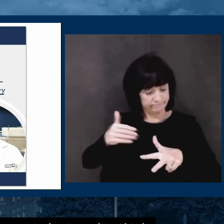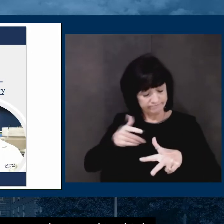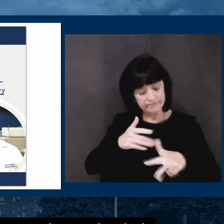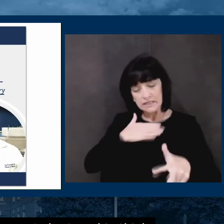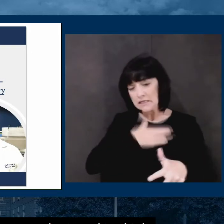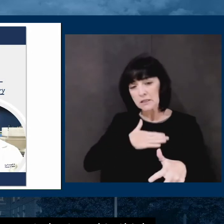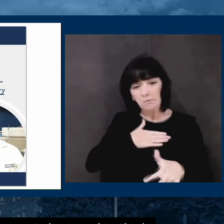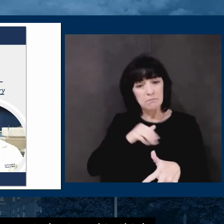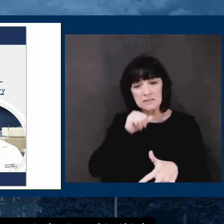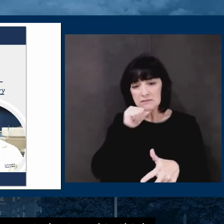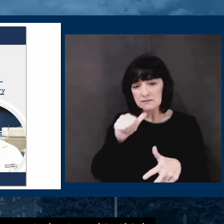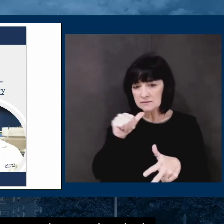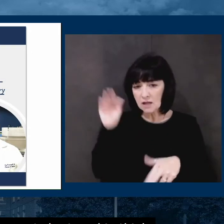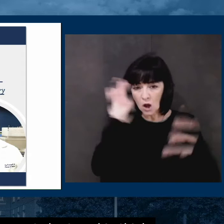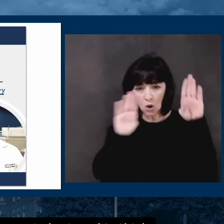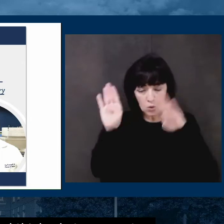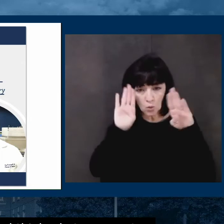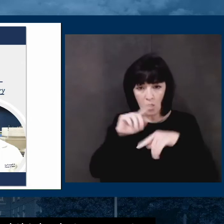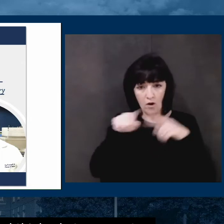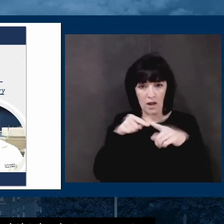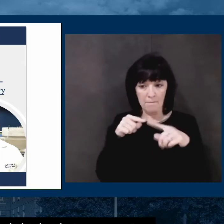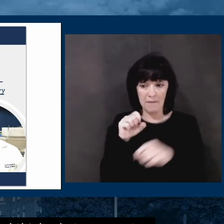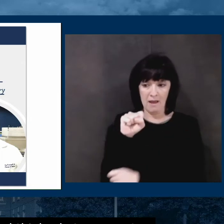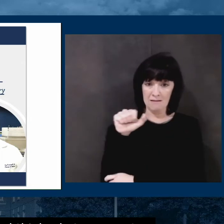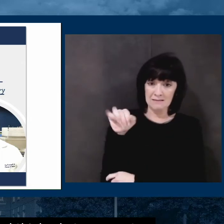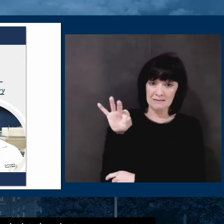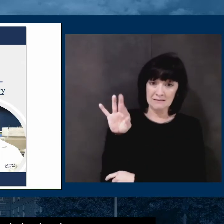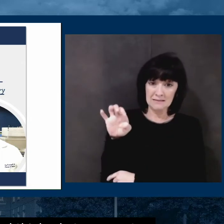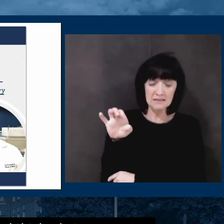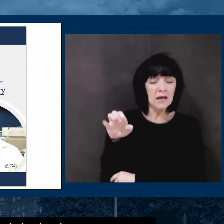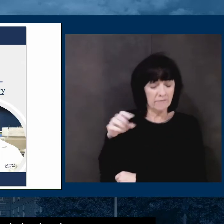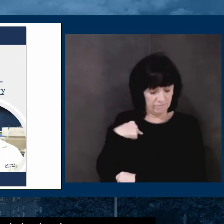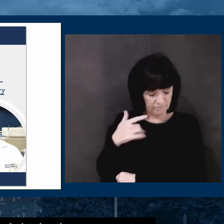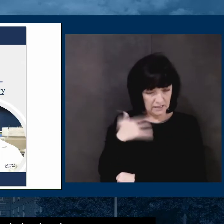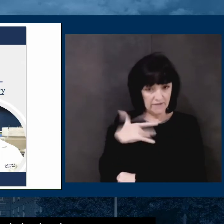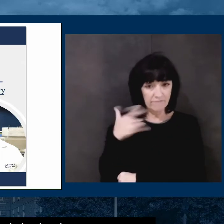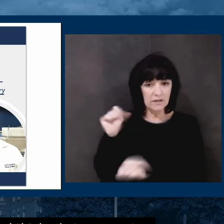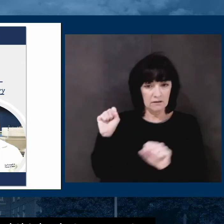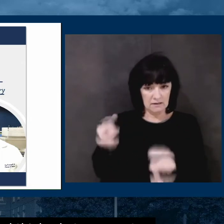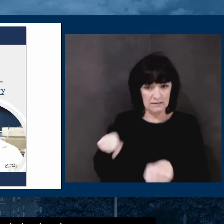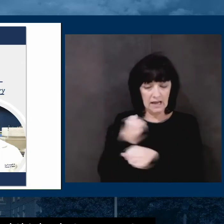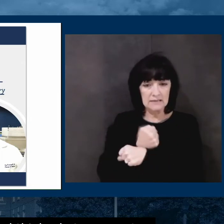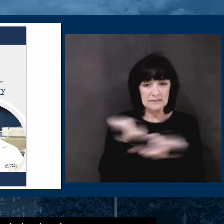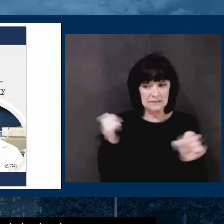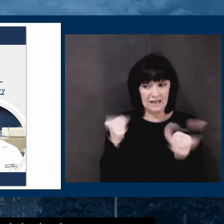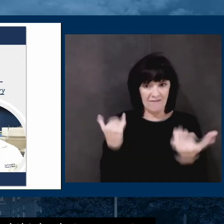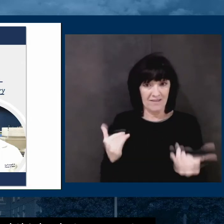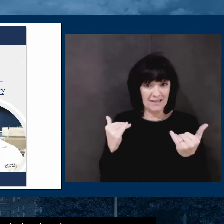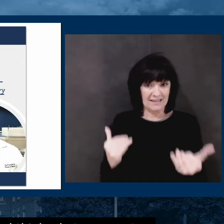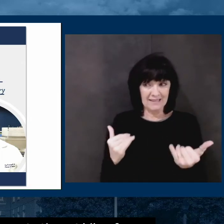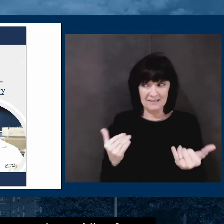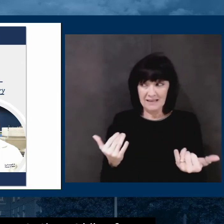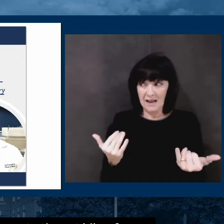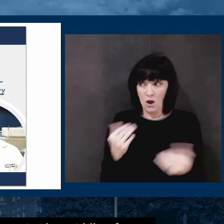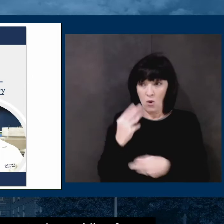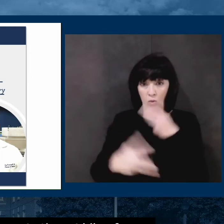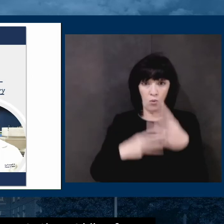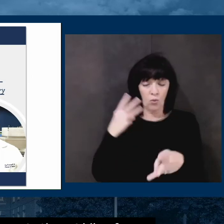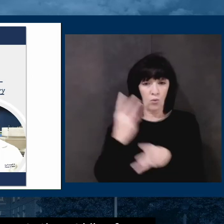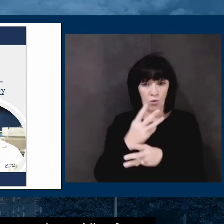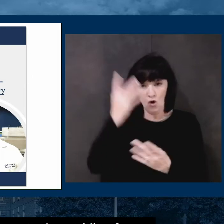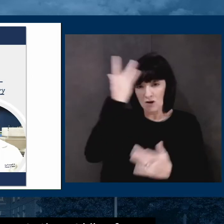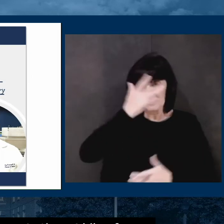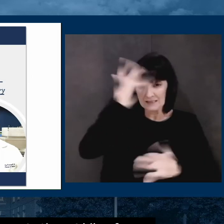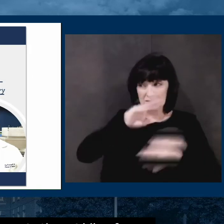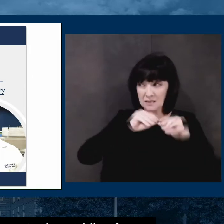the vaccine safety concerns be an issue. We are in the middle of a pandemic, and one of the best ways to slow down or stop this pandemic is